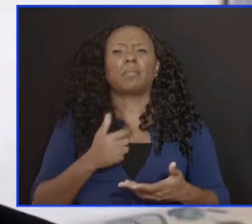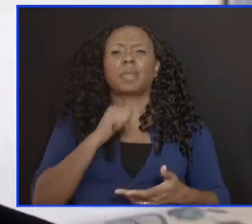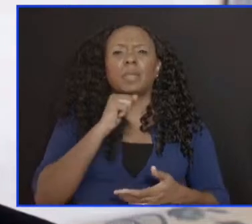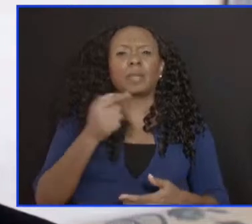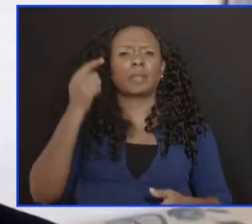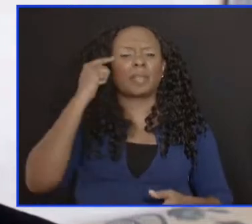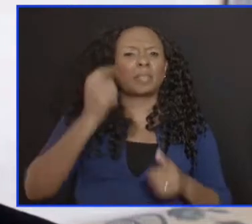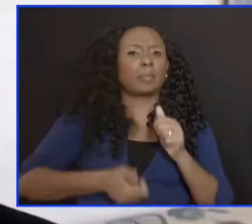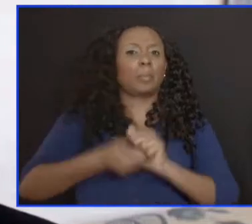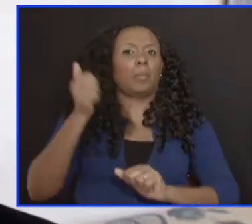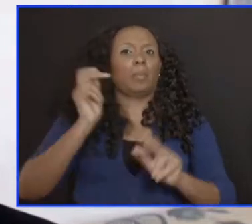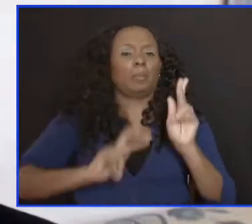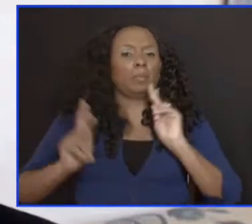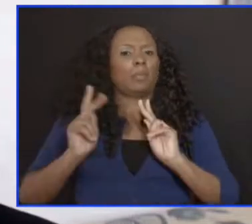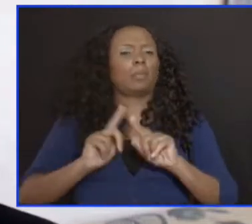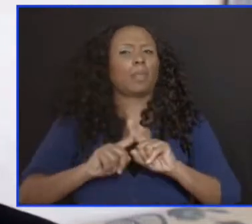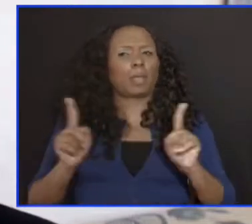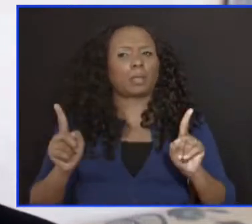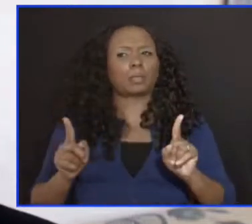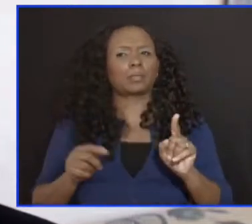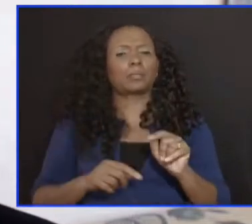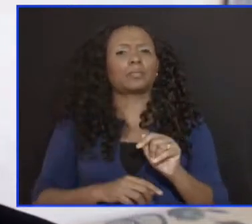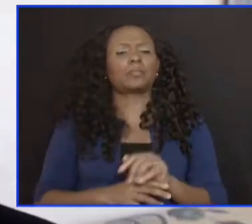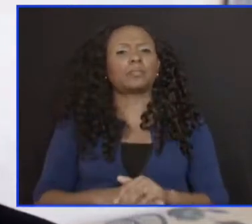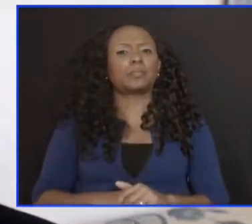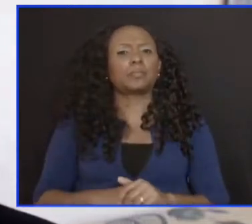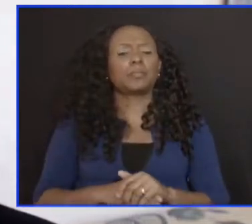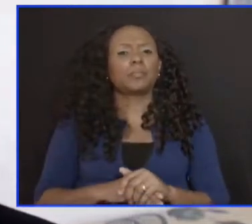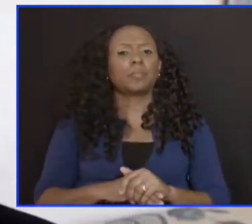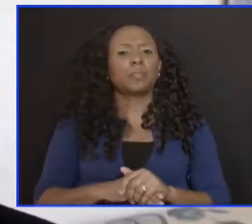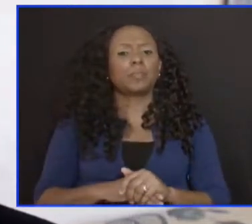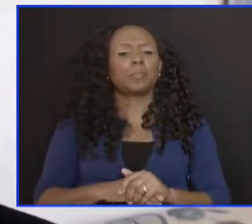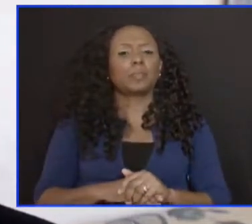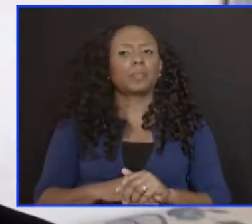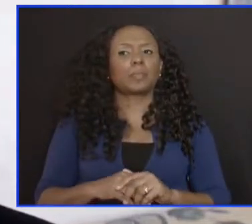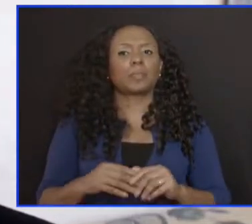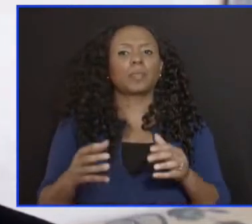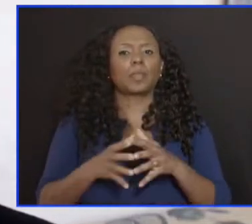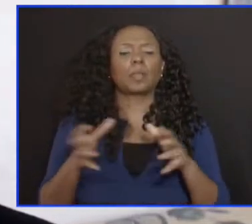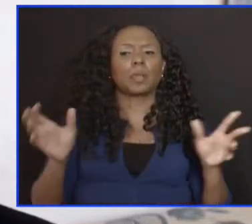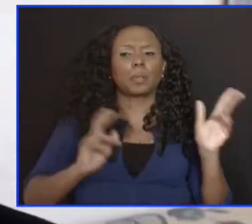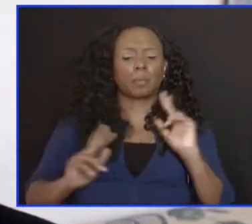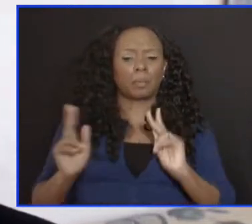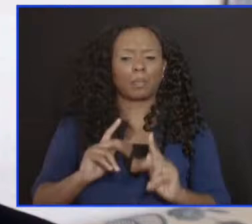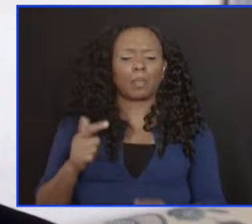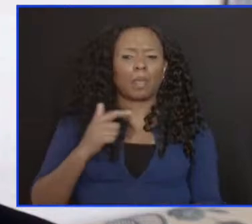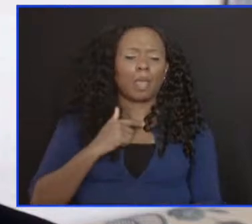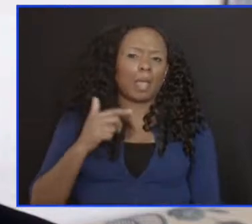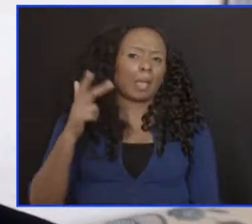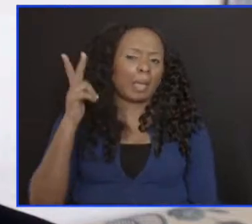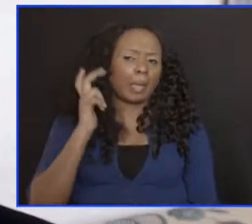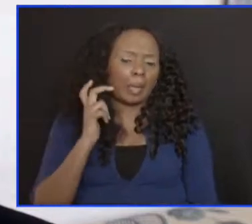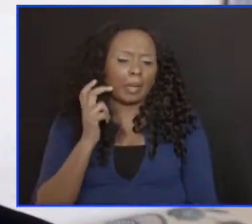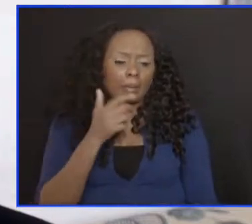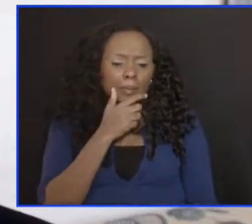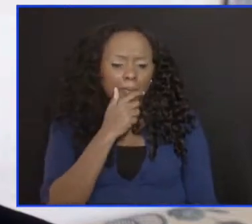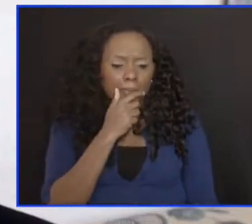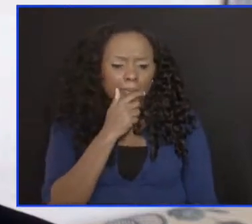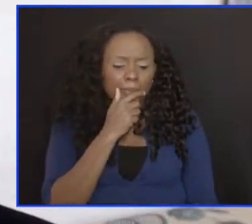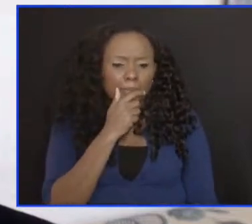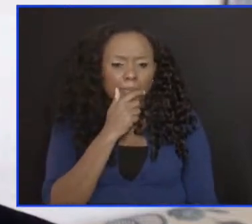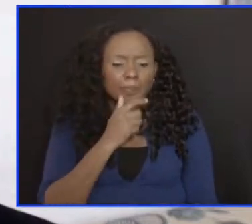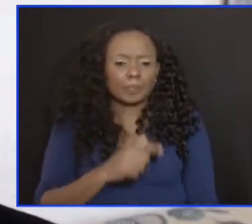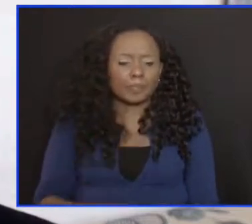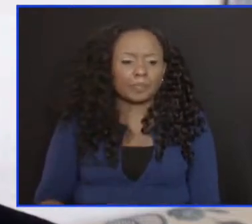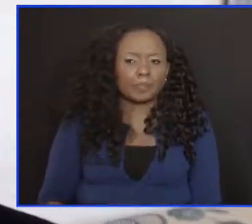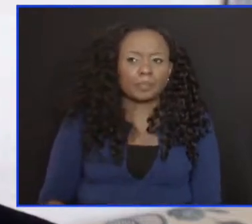a majority. But I think a significant enough minority of people that I hear with the narrative that says,